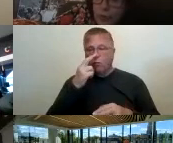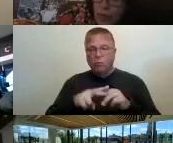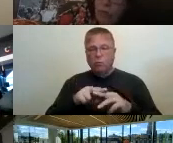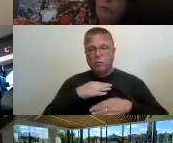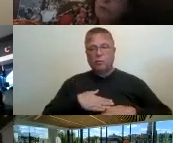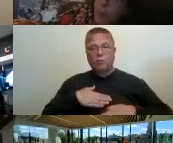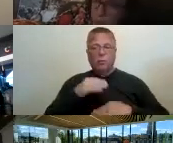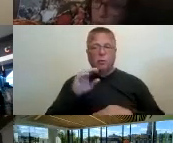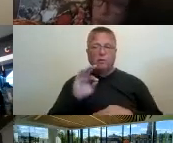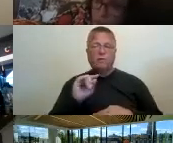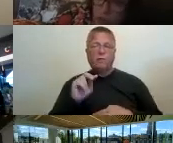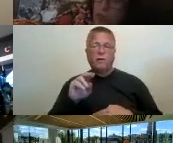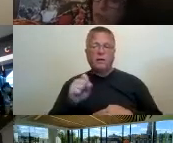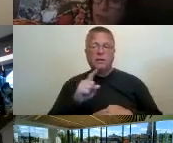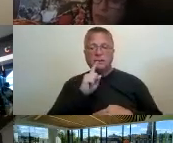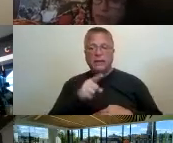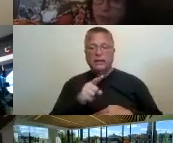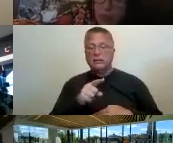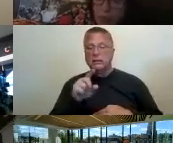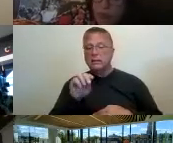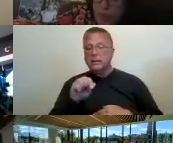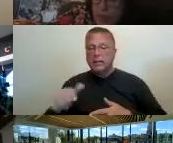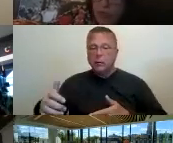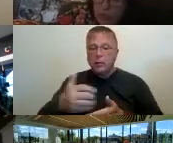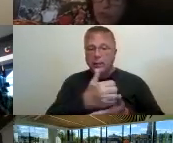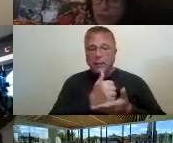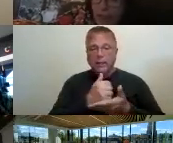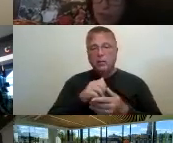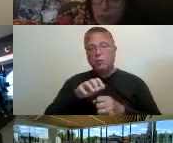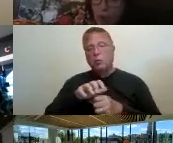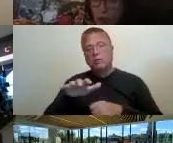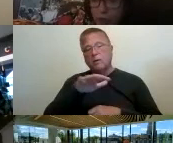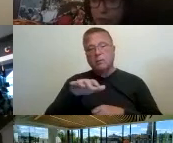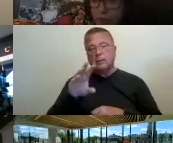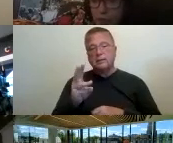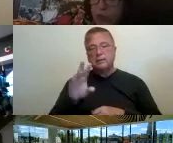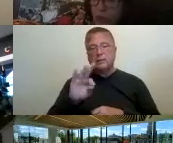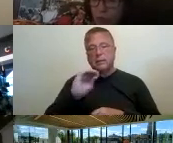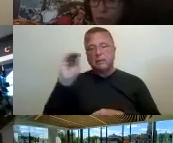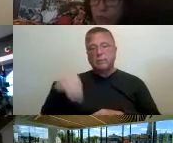fitness. This is actually data that we have gathered that roughly 69%